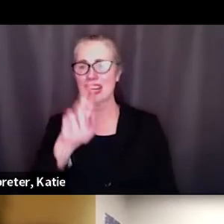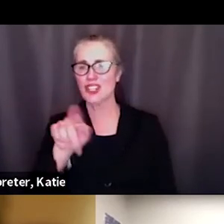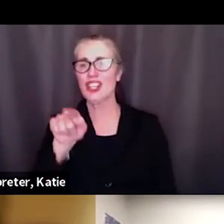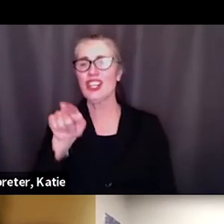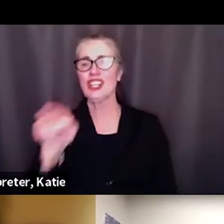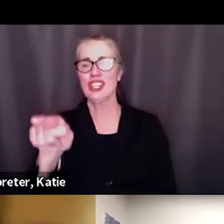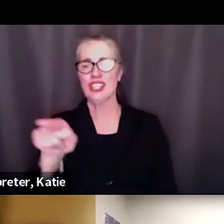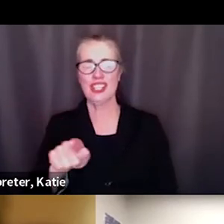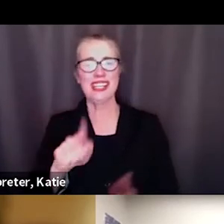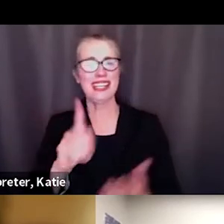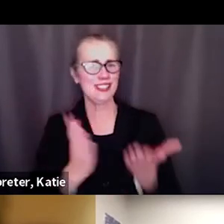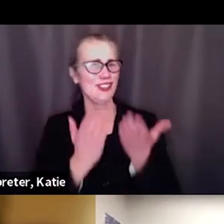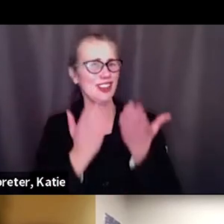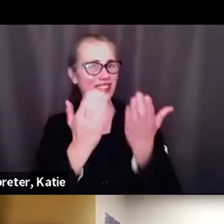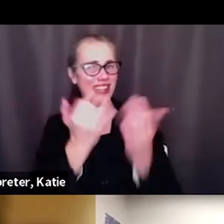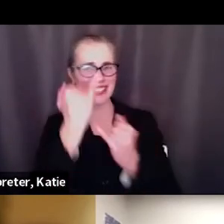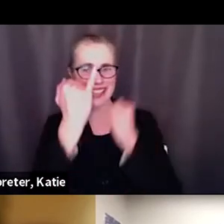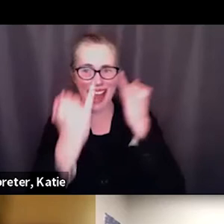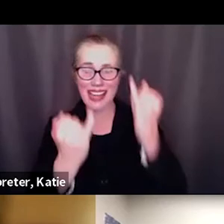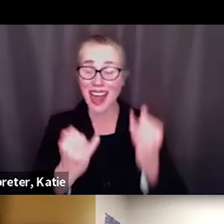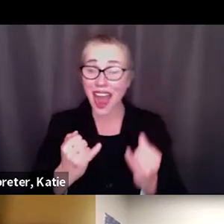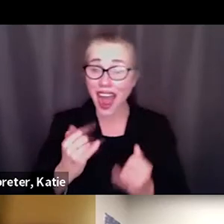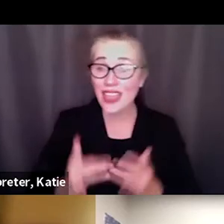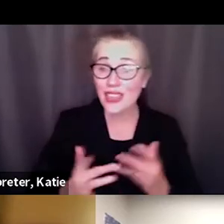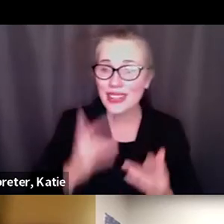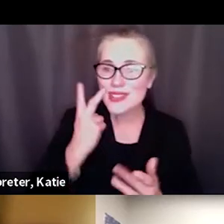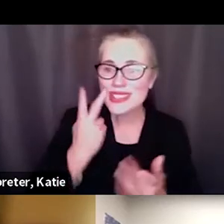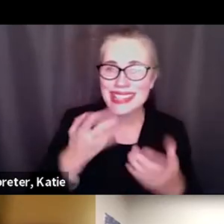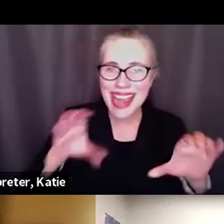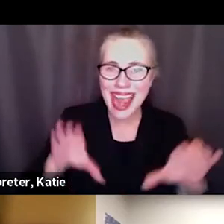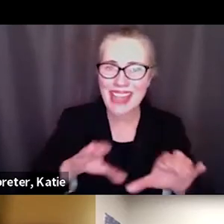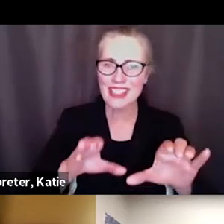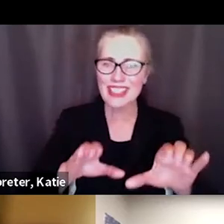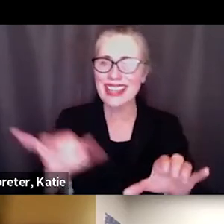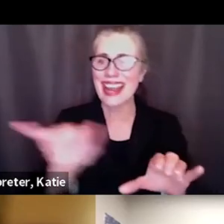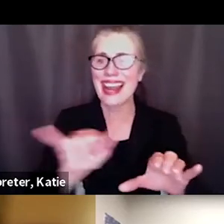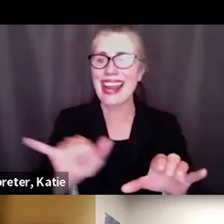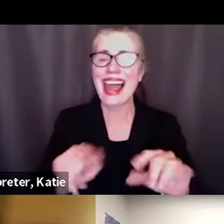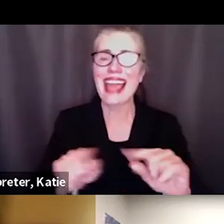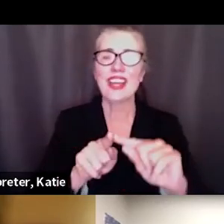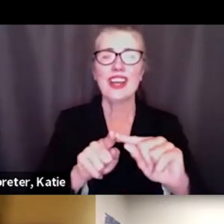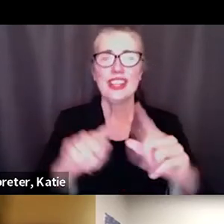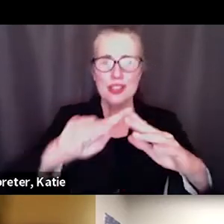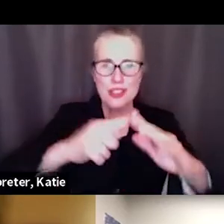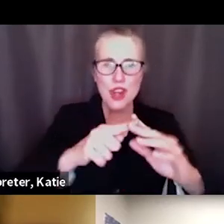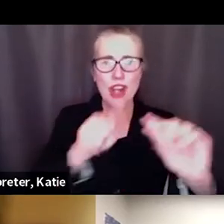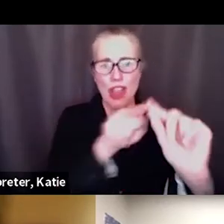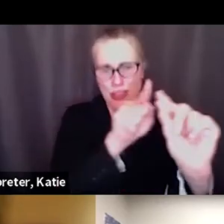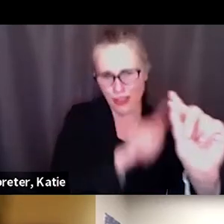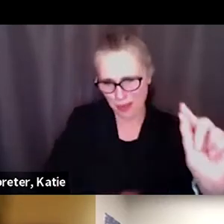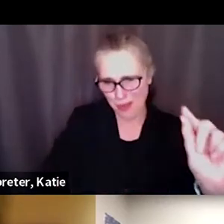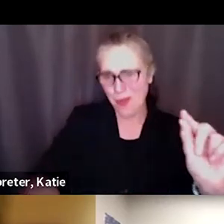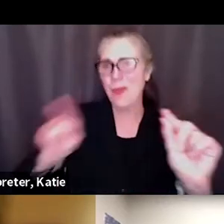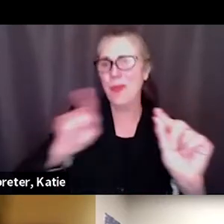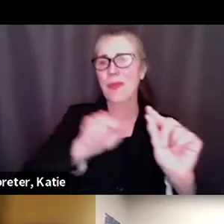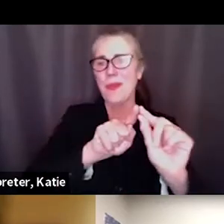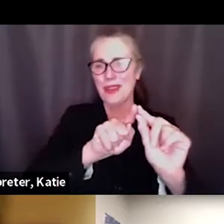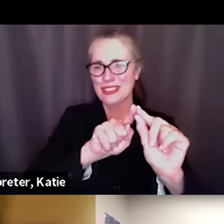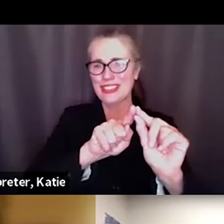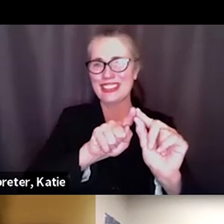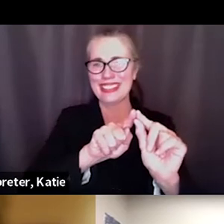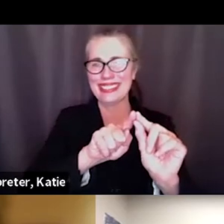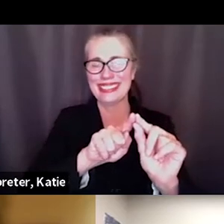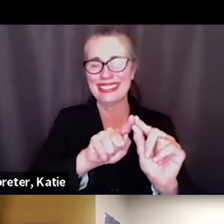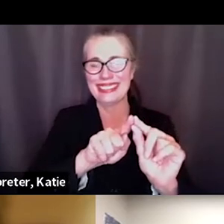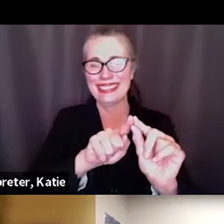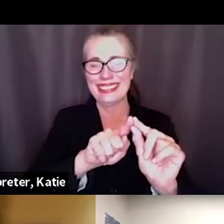see it actually happening in action it's crazy how full circle this has come but yeah i know that this will help the